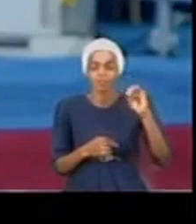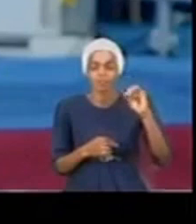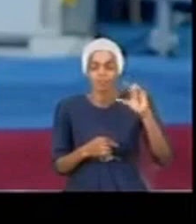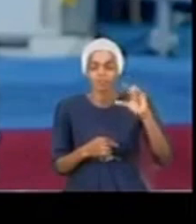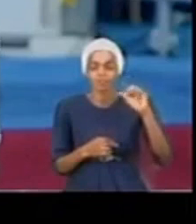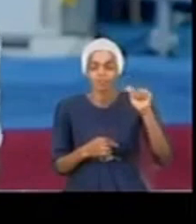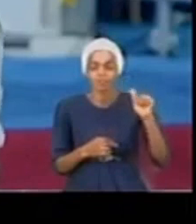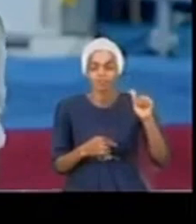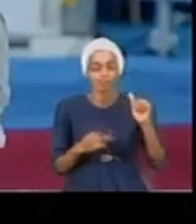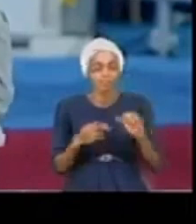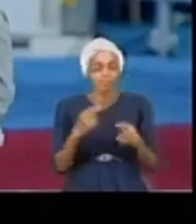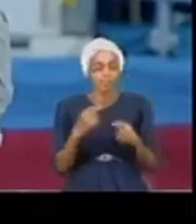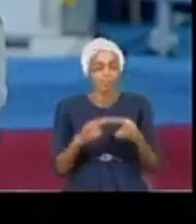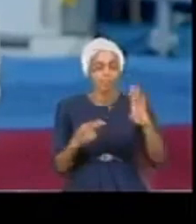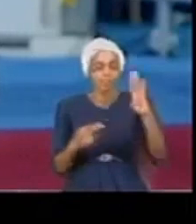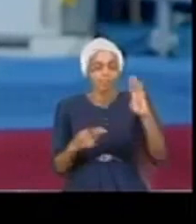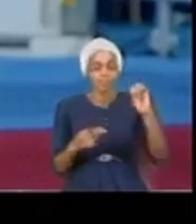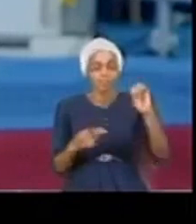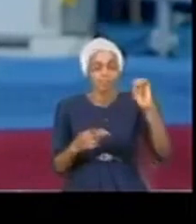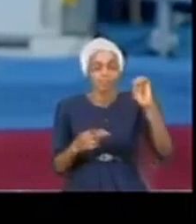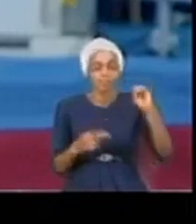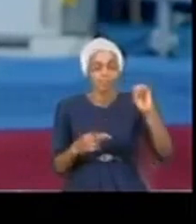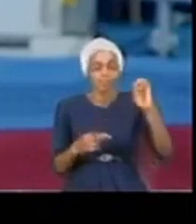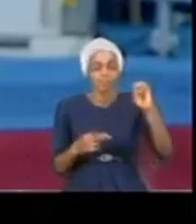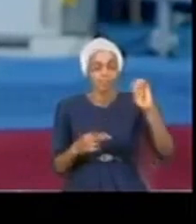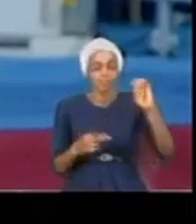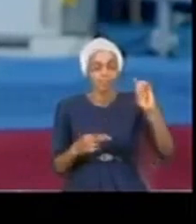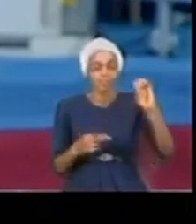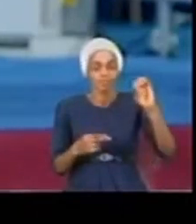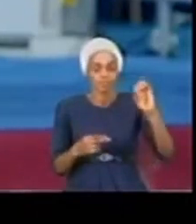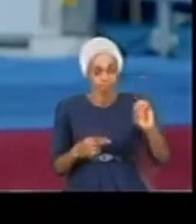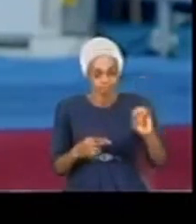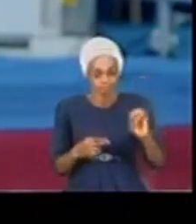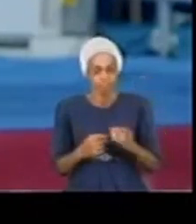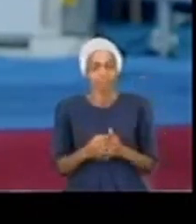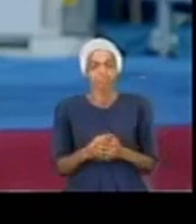My testimony is all about this boy I'm carrying.